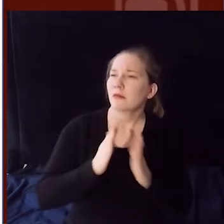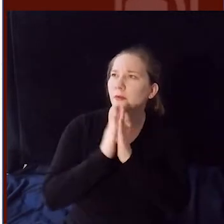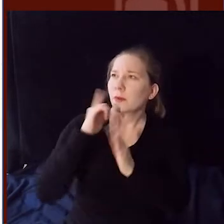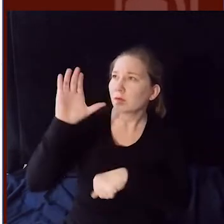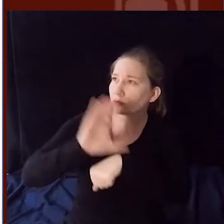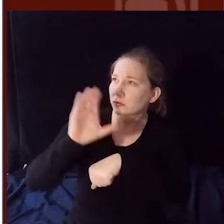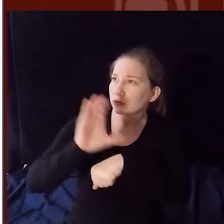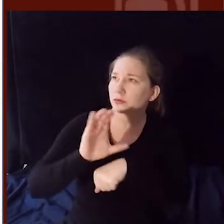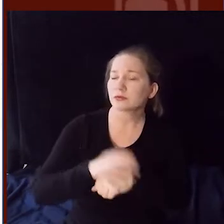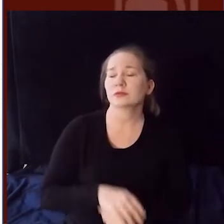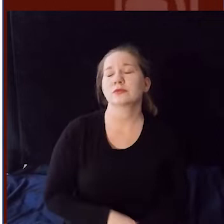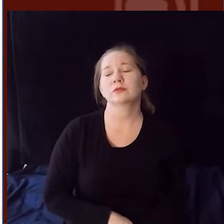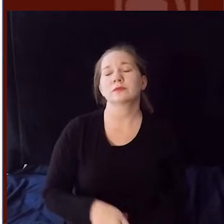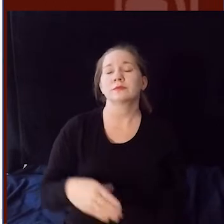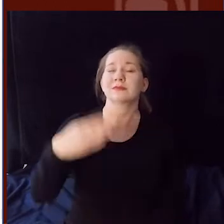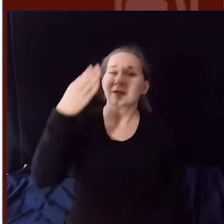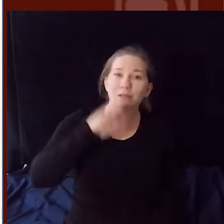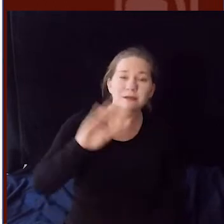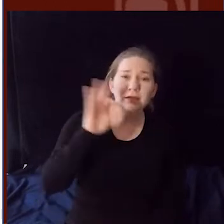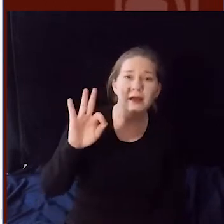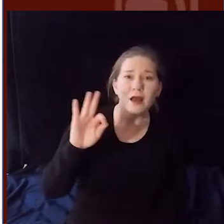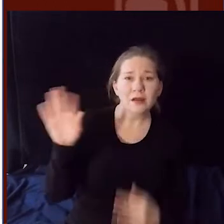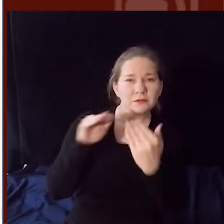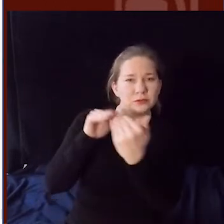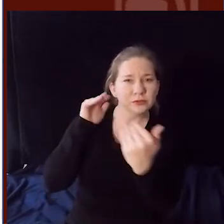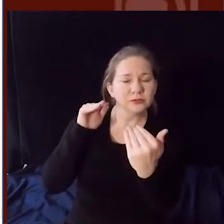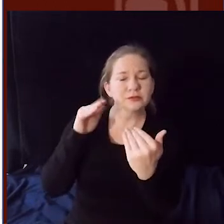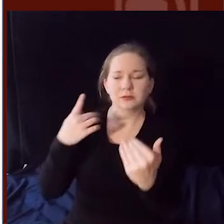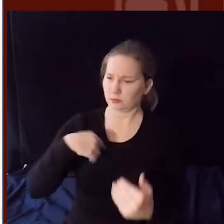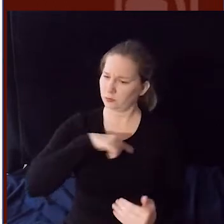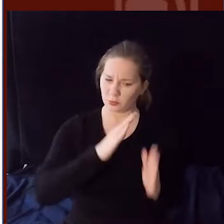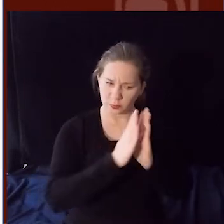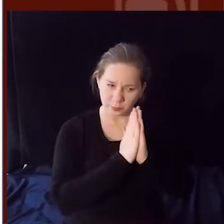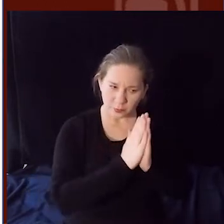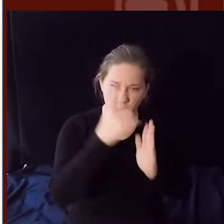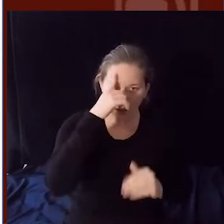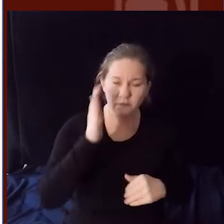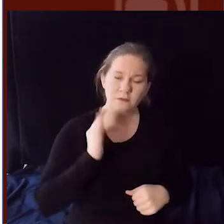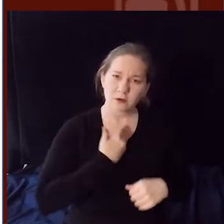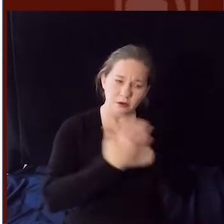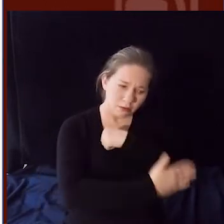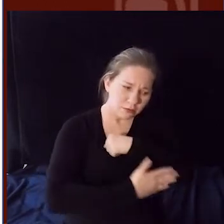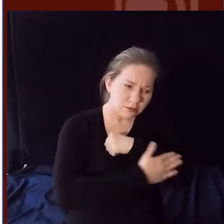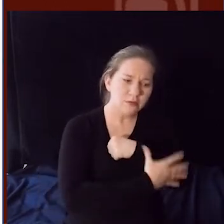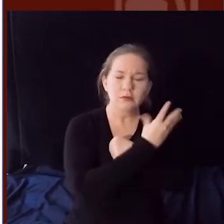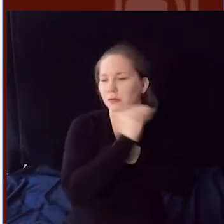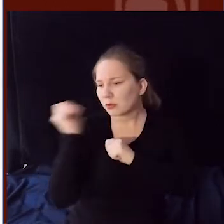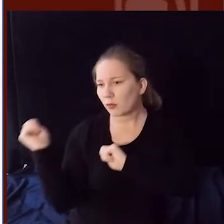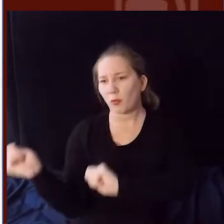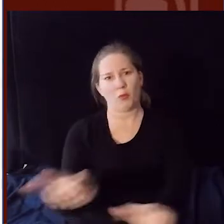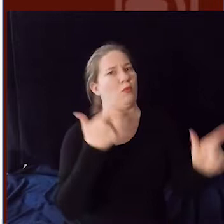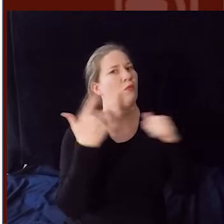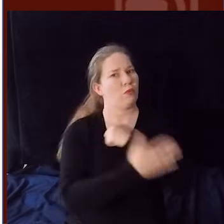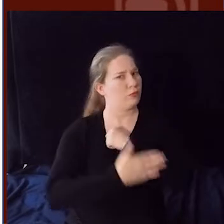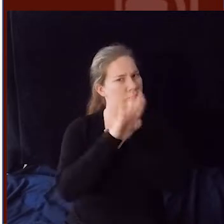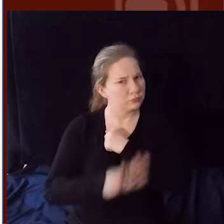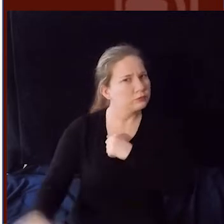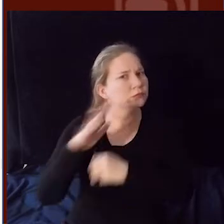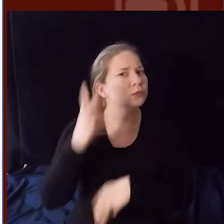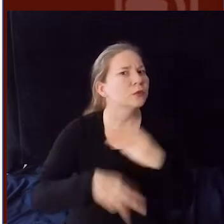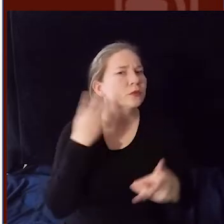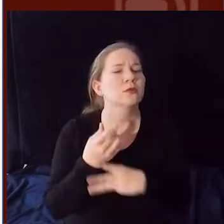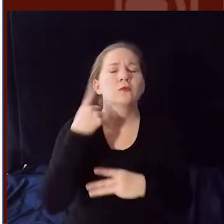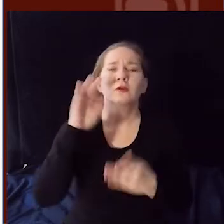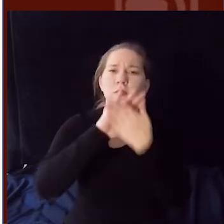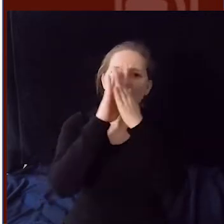God of justice, we pray for our nation and all the nations of the world, for peace and unity across barriers of